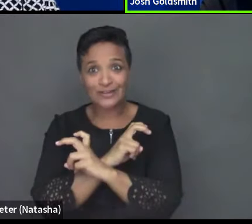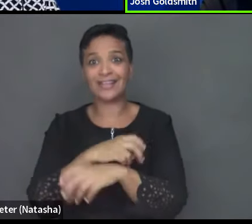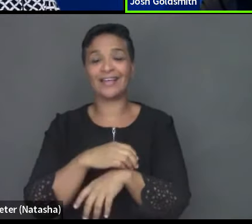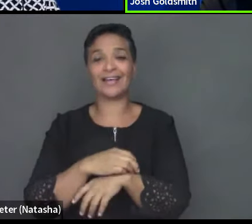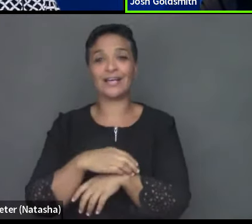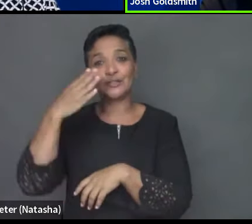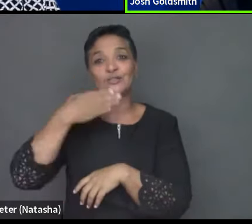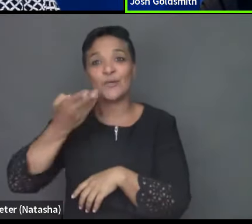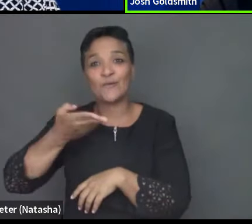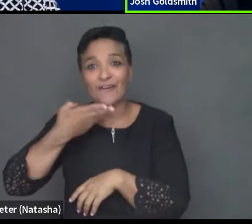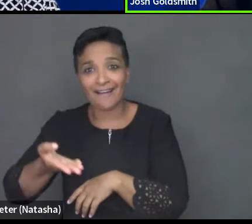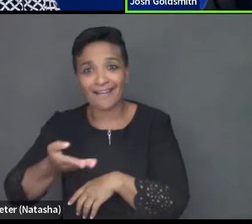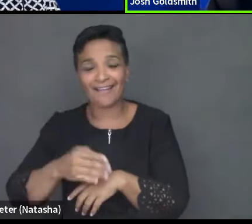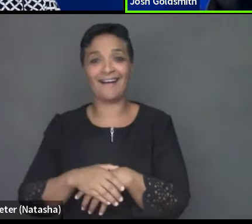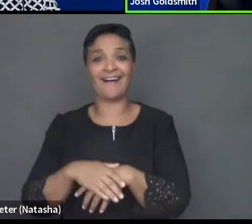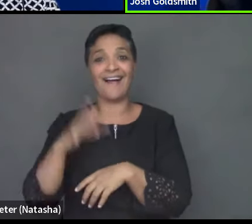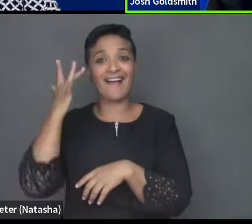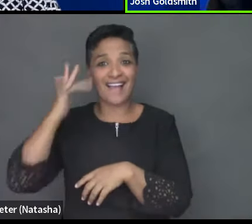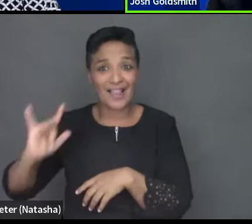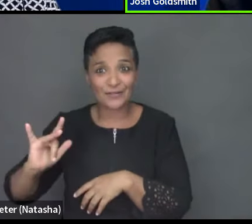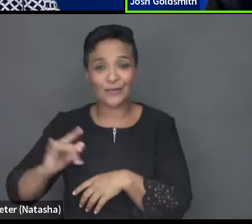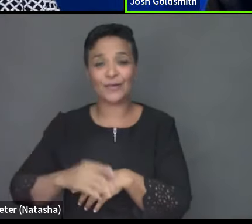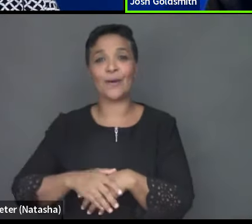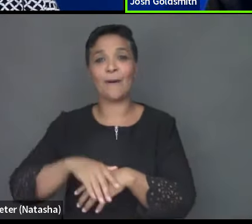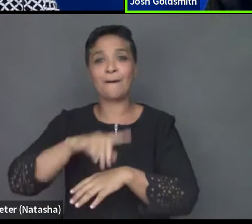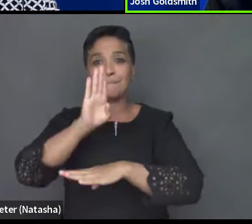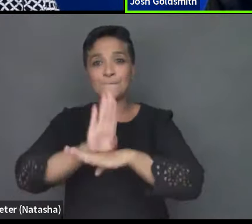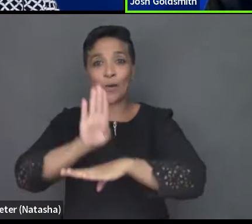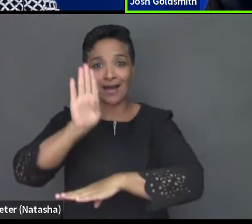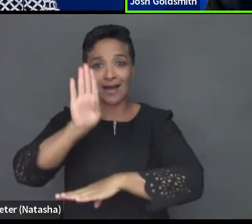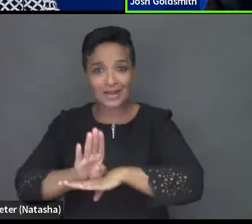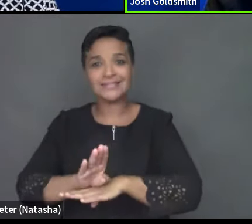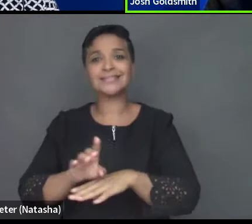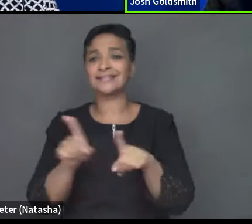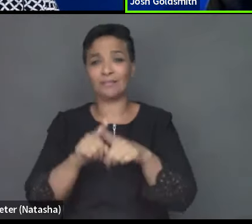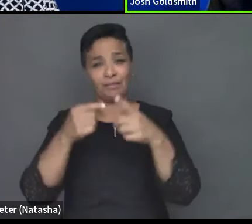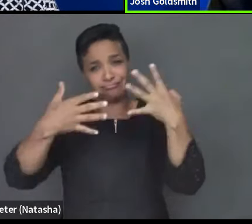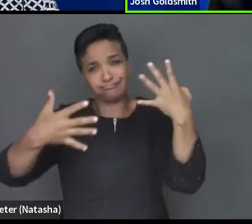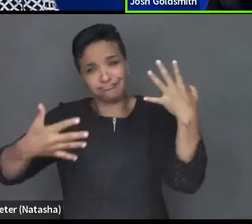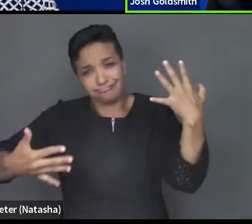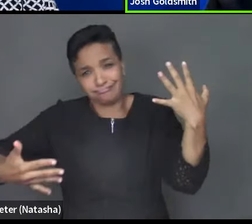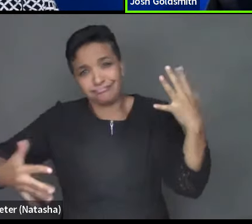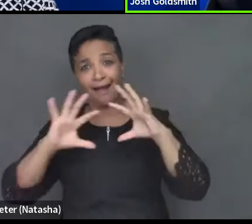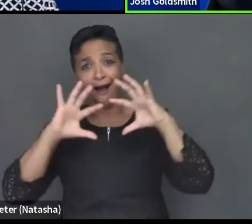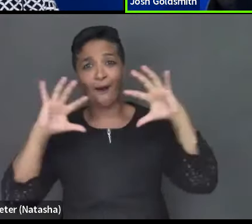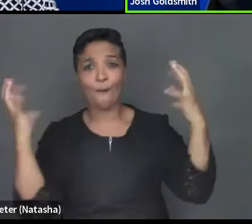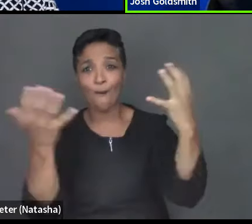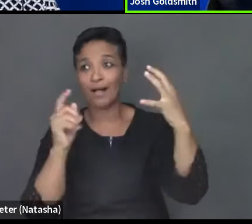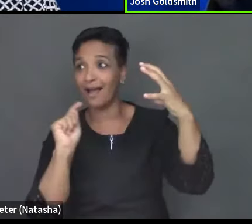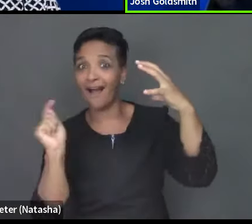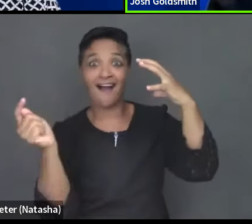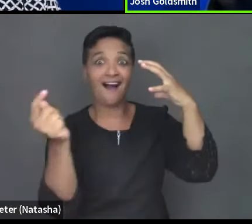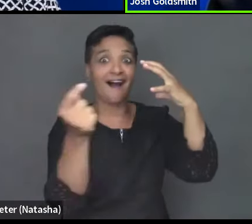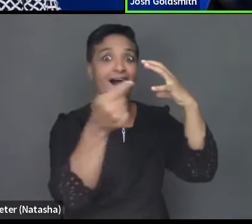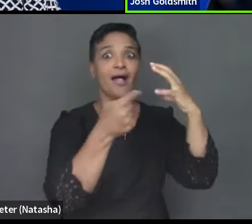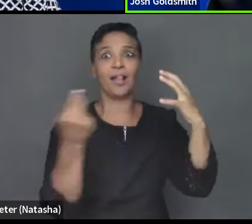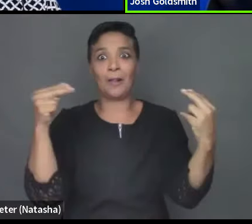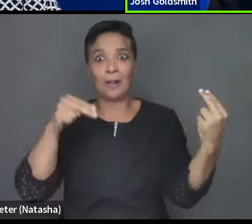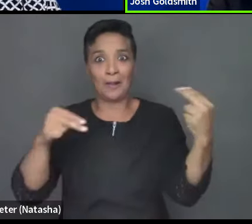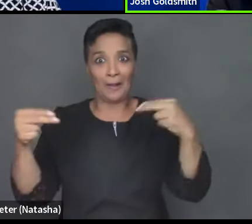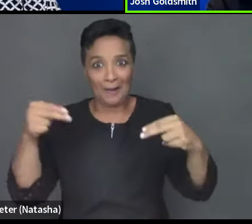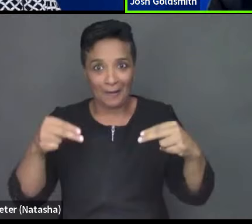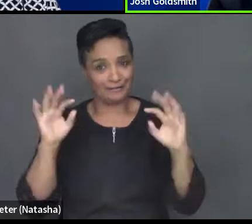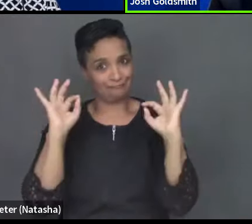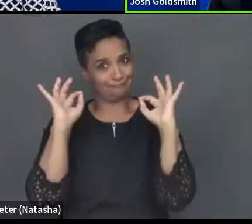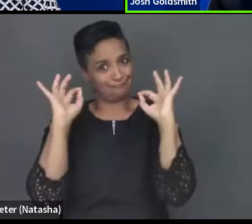Slovakia, California, Bucharest, and so many more places. It's great to have you all with us here today.